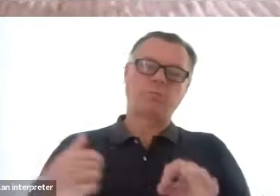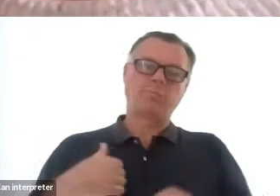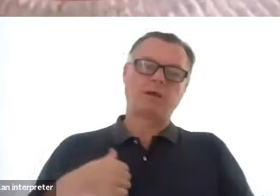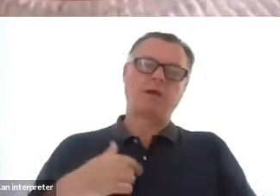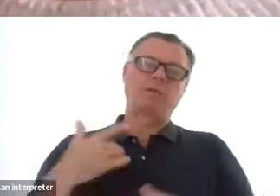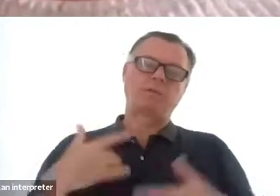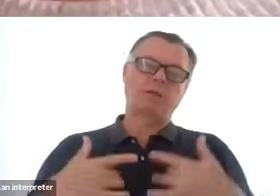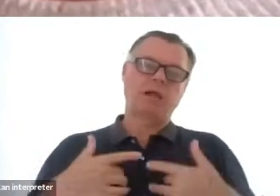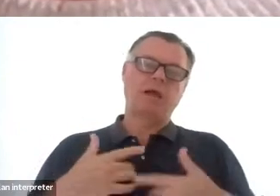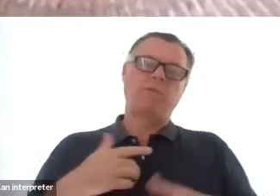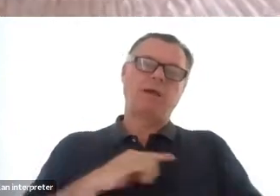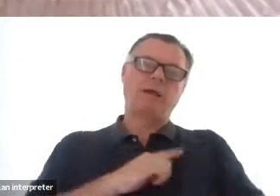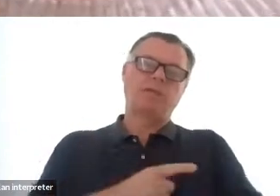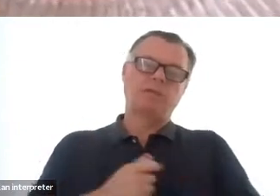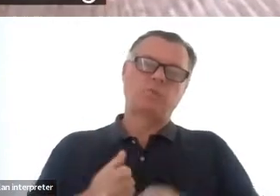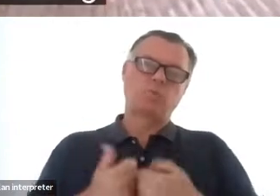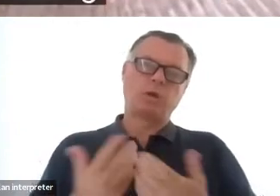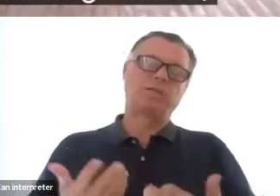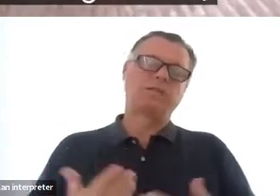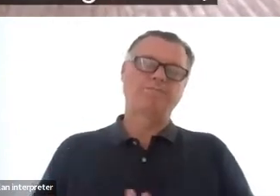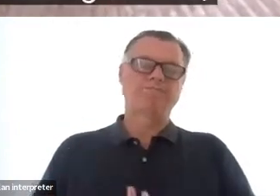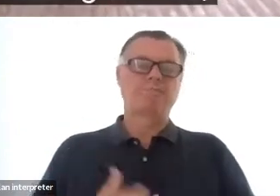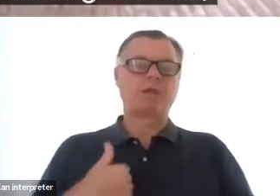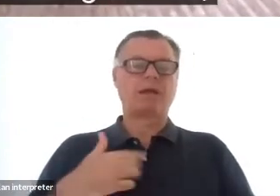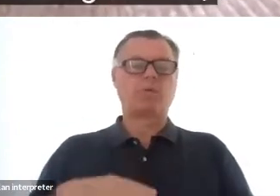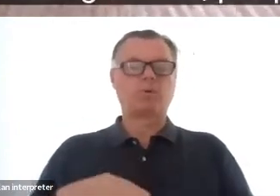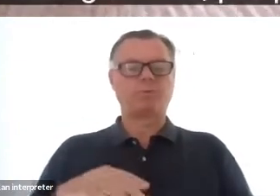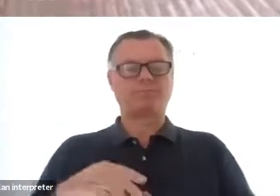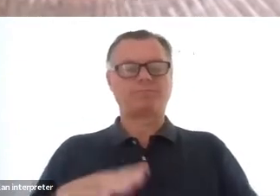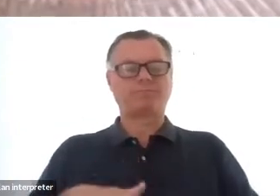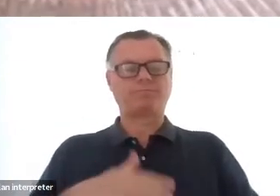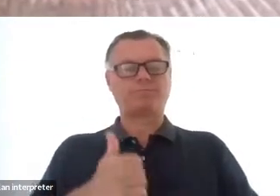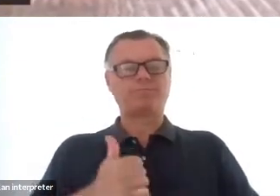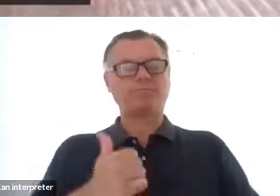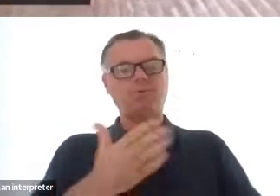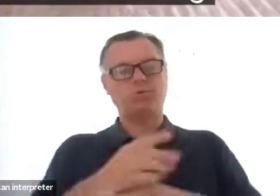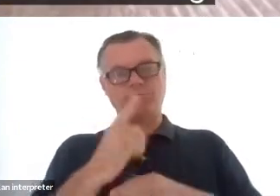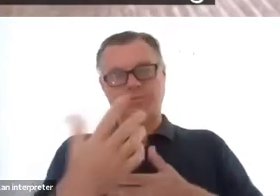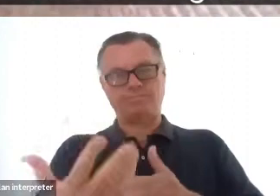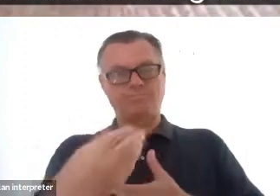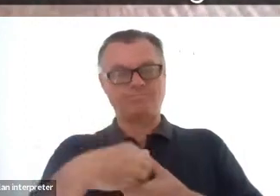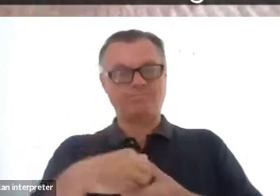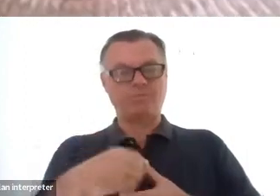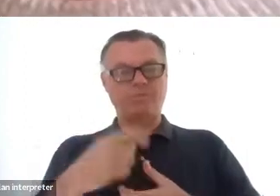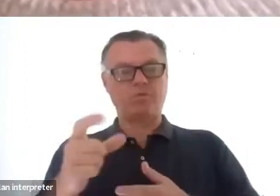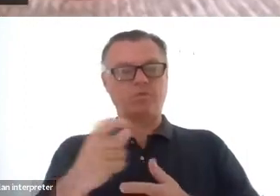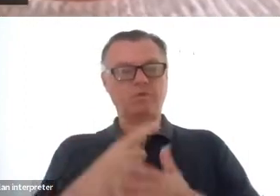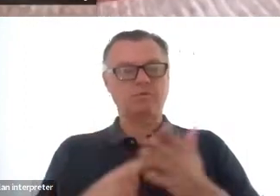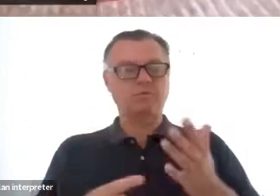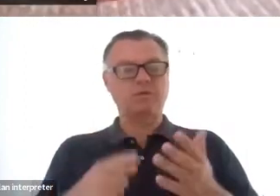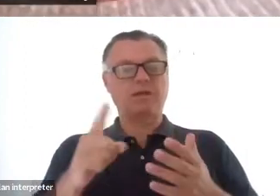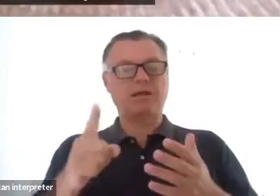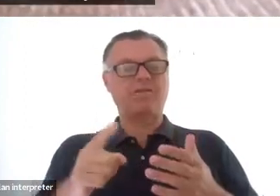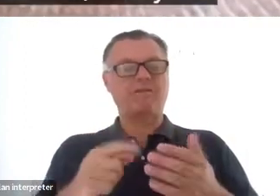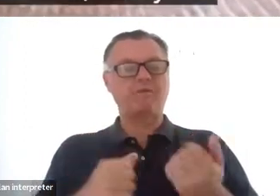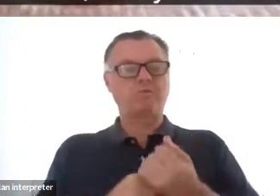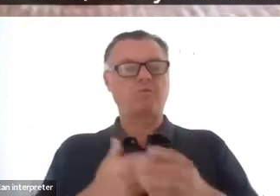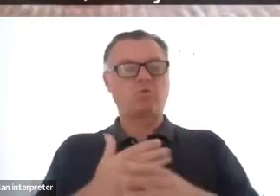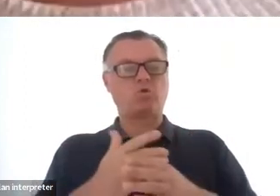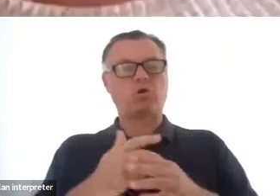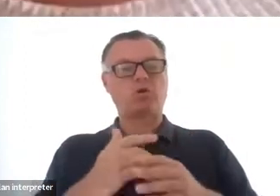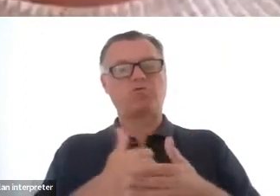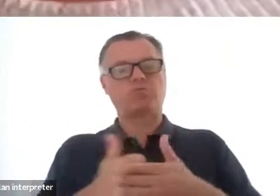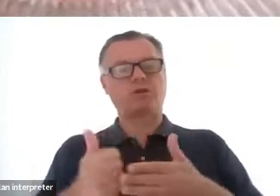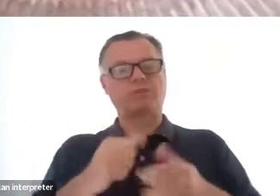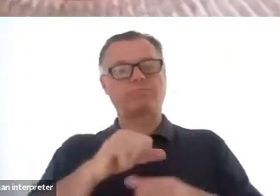into my life. I'm looking for founding voices, people with disability who use rotating workers and want to shape this, not just test